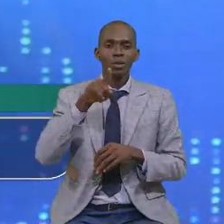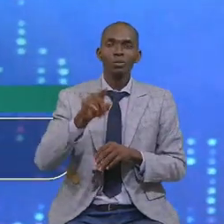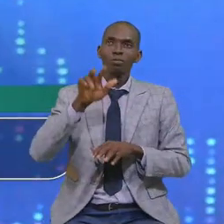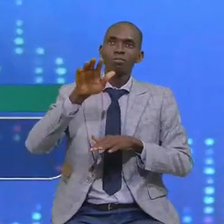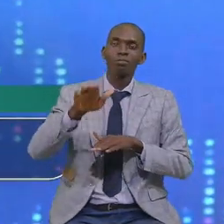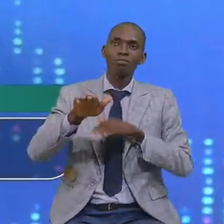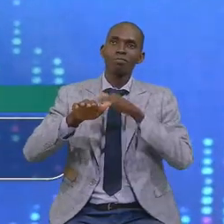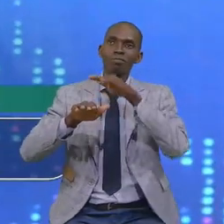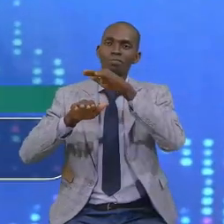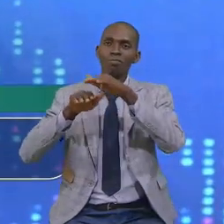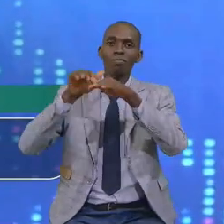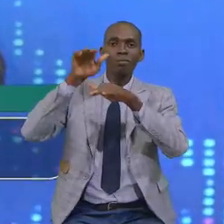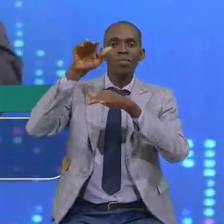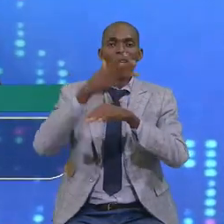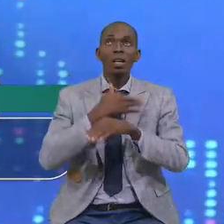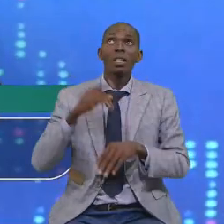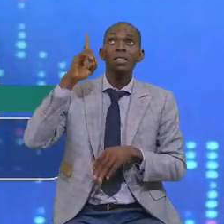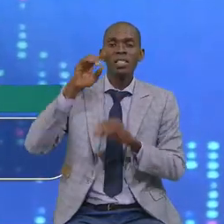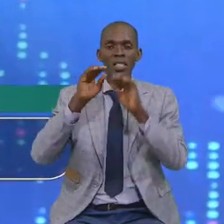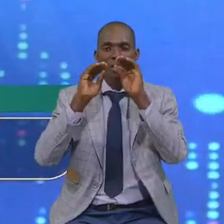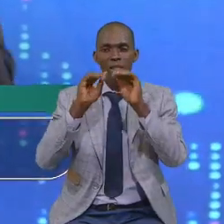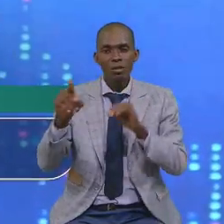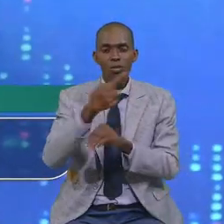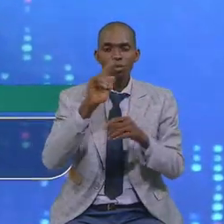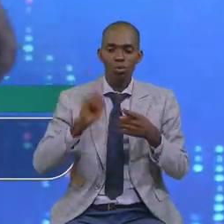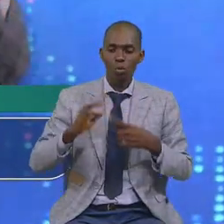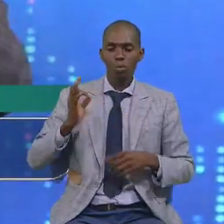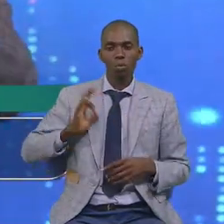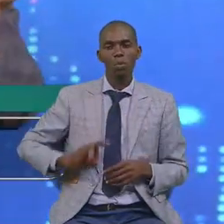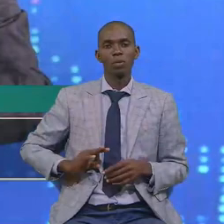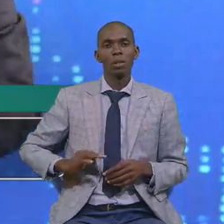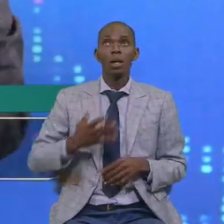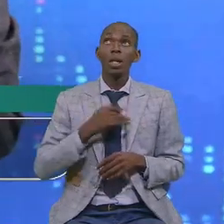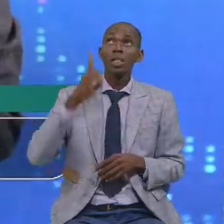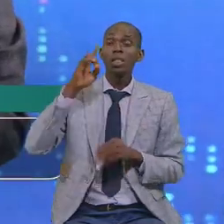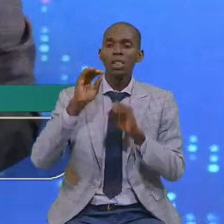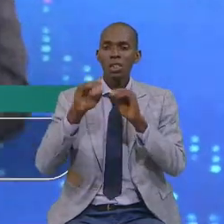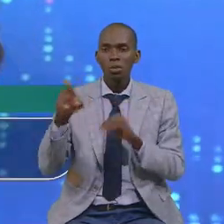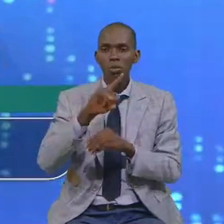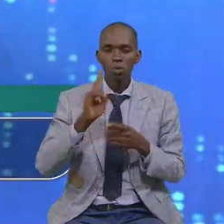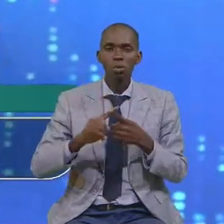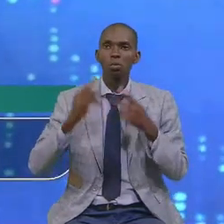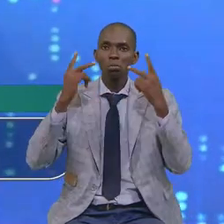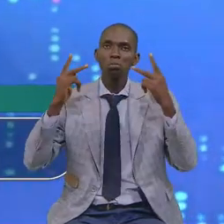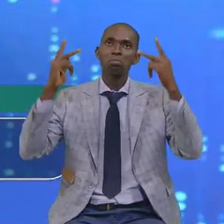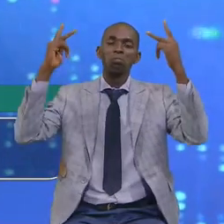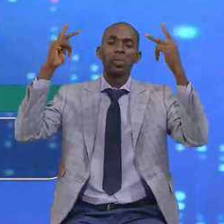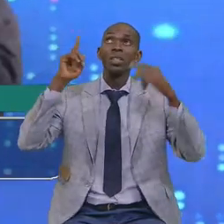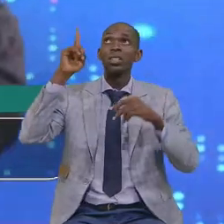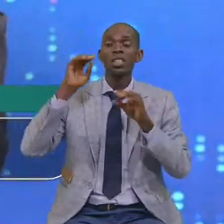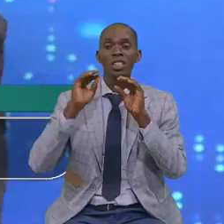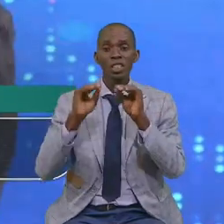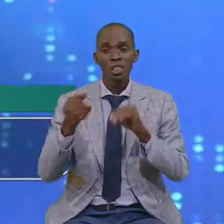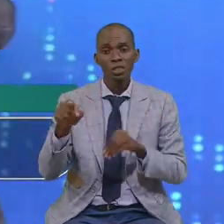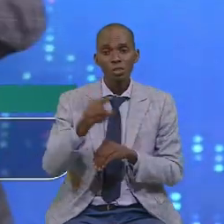ladder, and he teaches you to profit. And he teaches you to prosper. And he teaches you